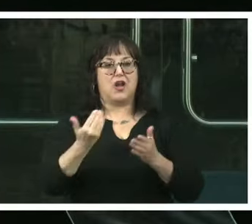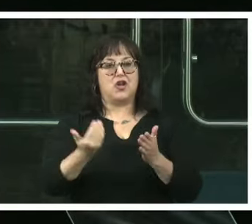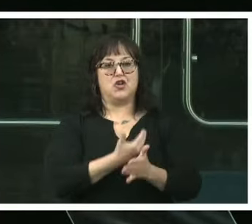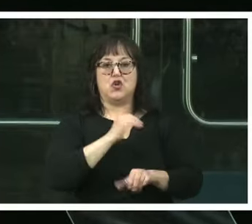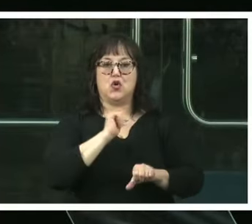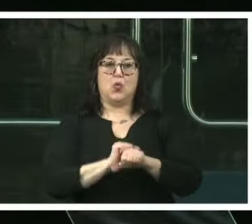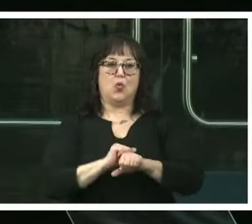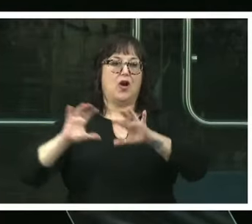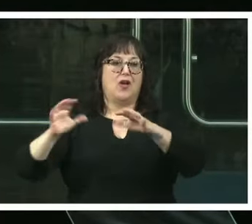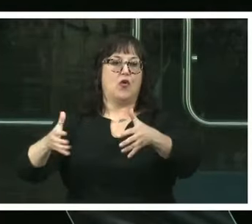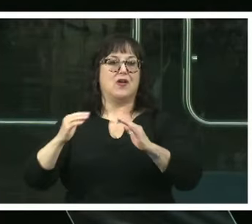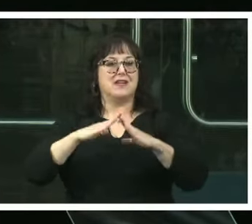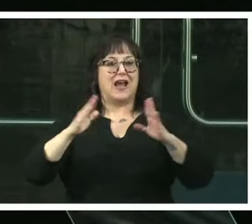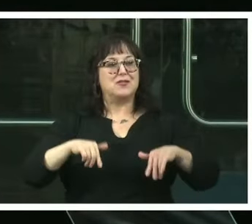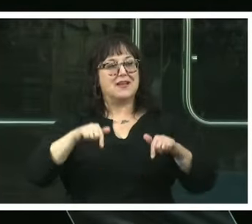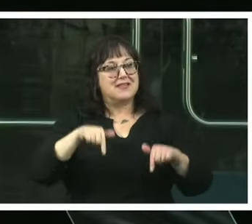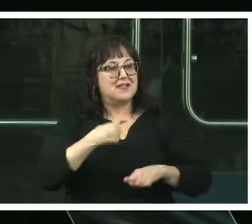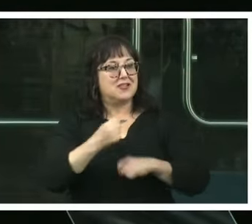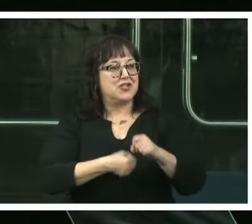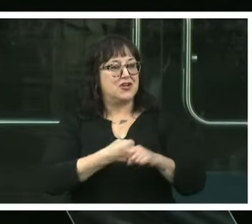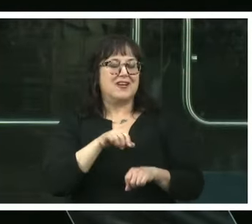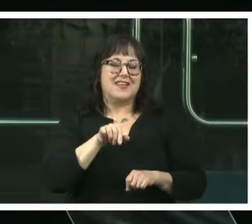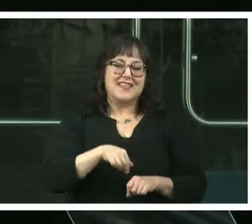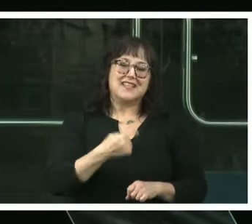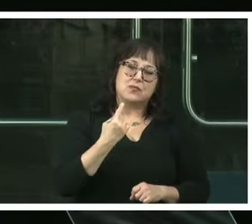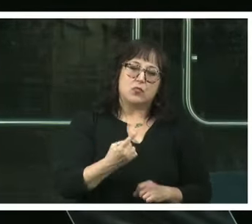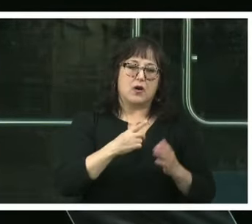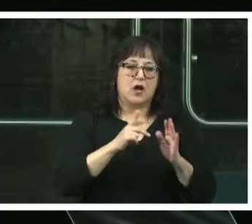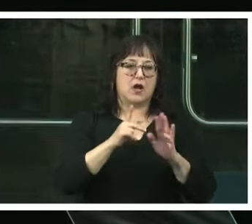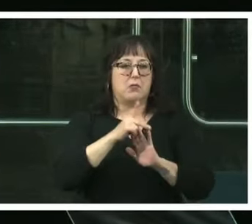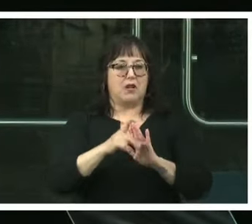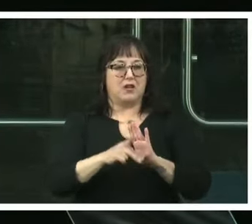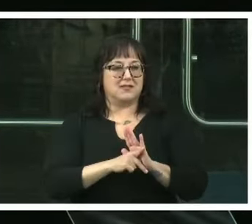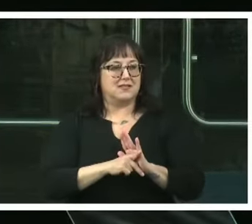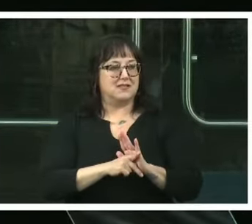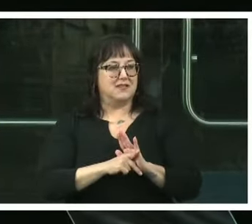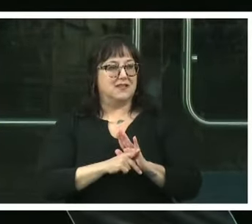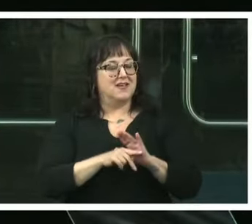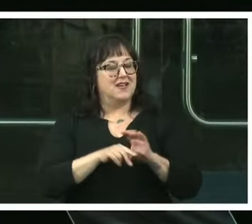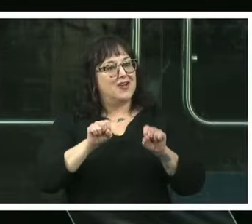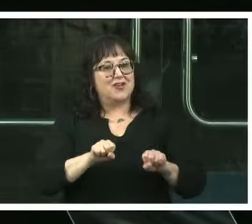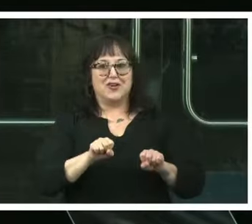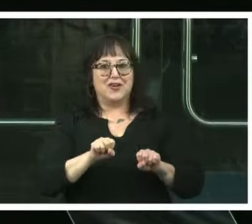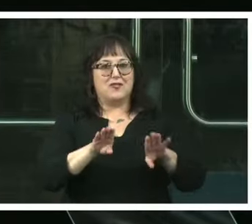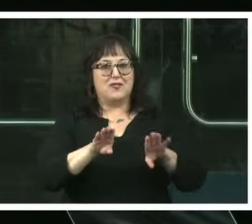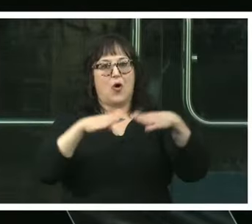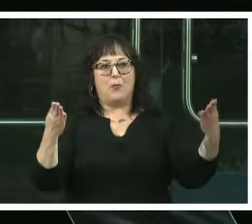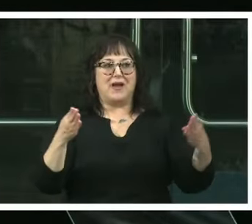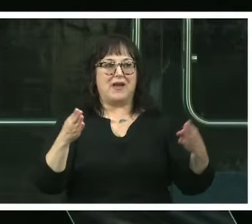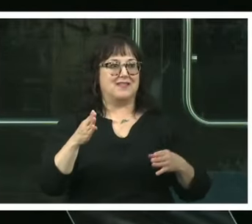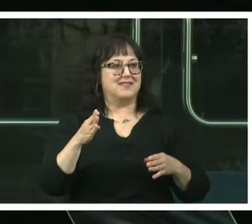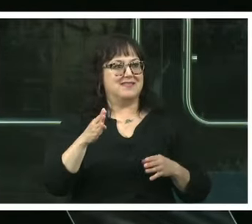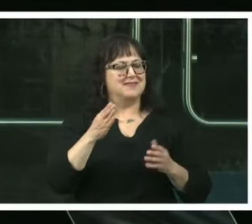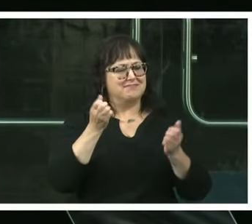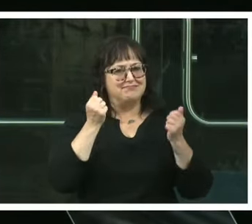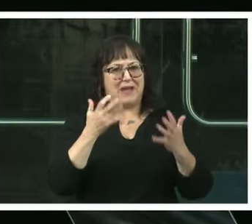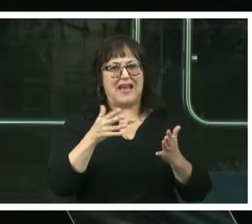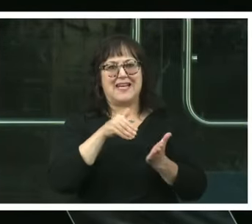this year. This one policy could help unlock tens of thousands of homes, including